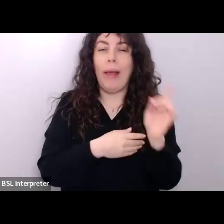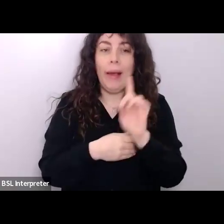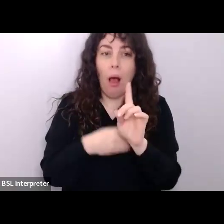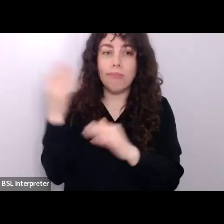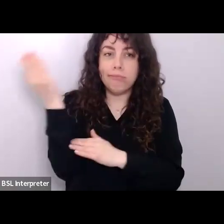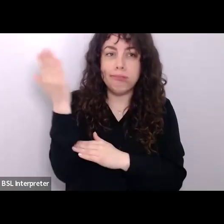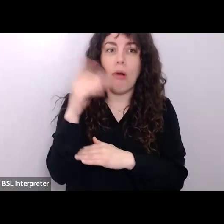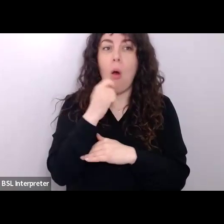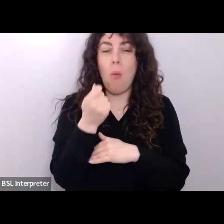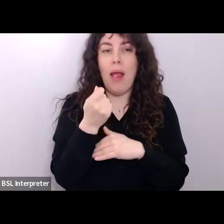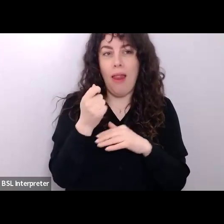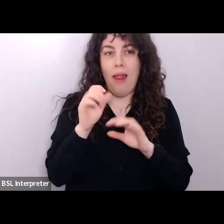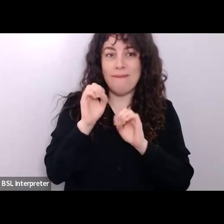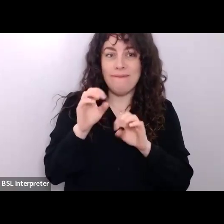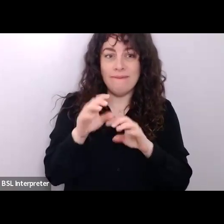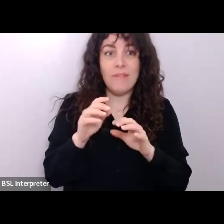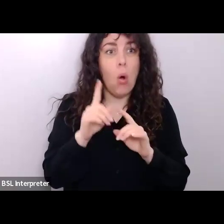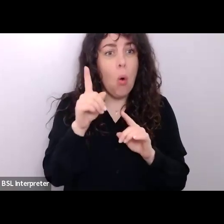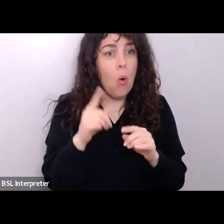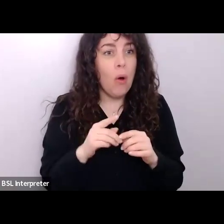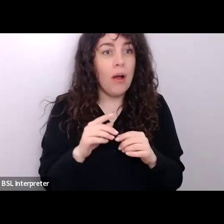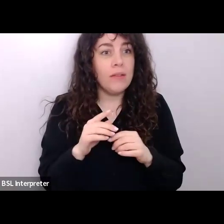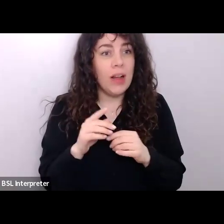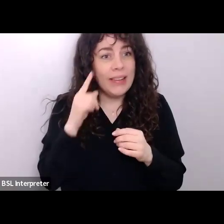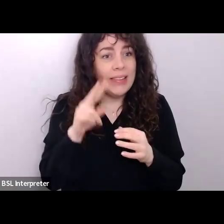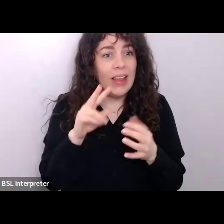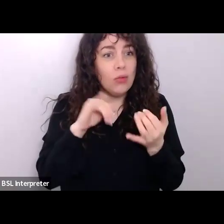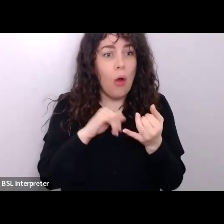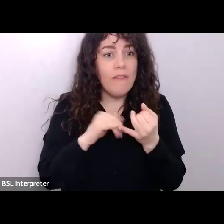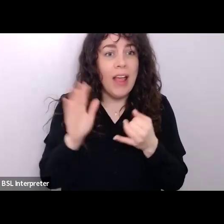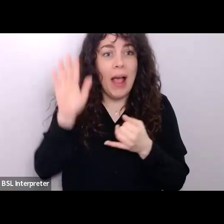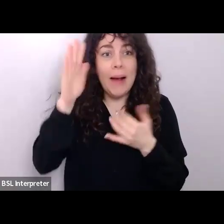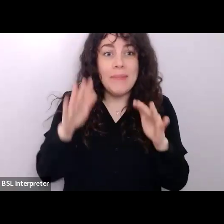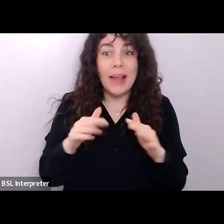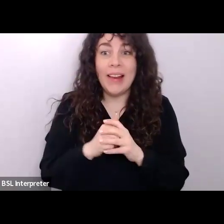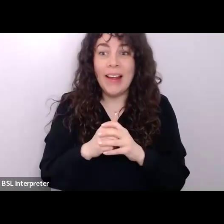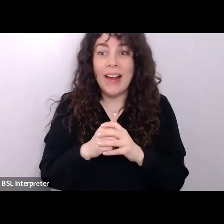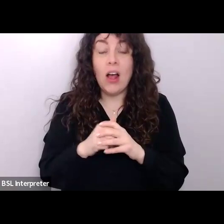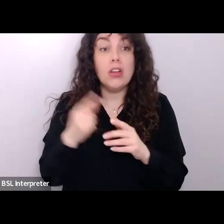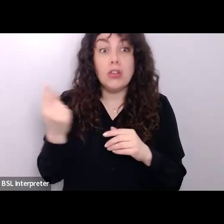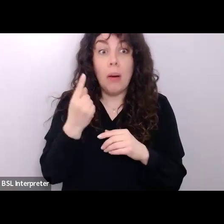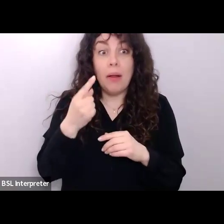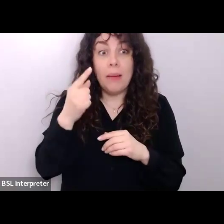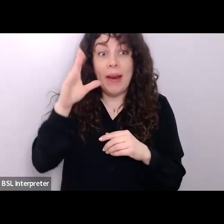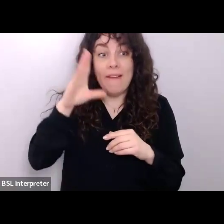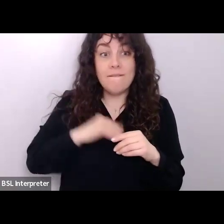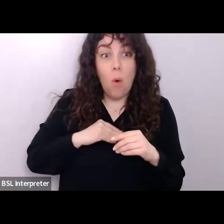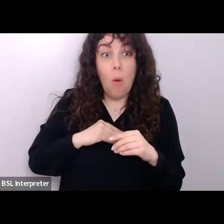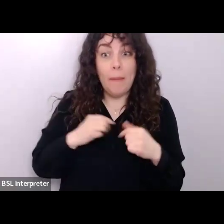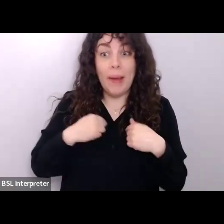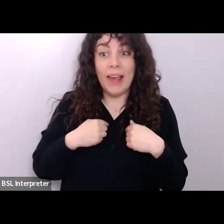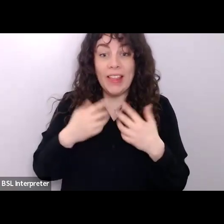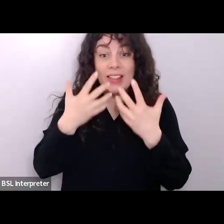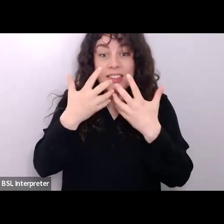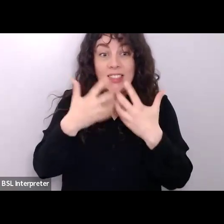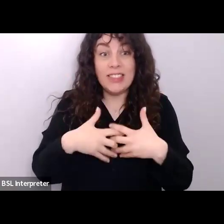yes, please do, as I say. Oh, Sophie, I think you've raised your hand. Hi everyone. I've just been made aware that in the settings